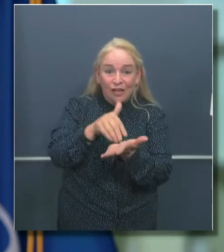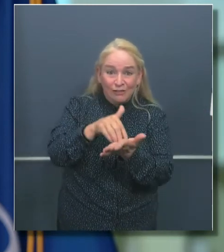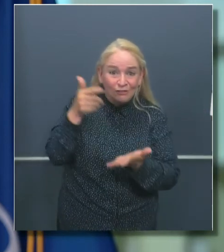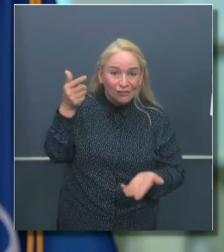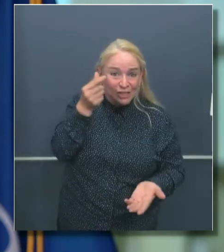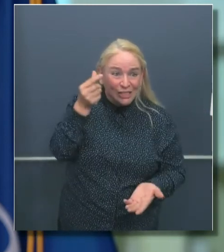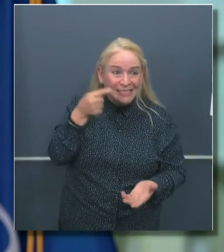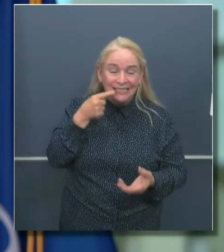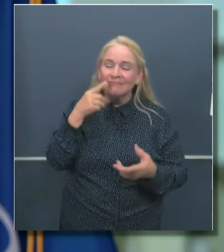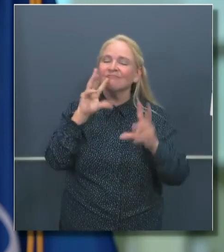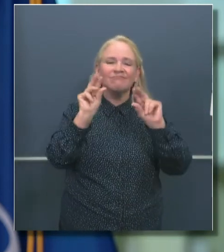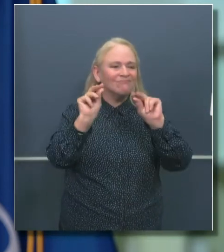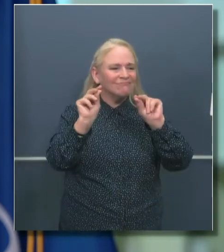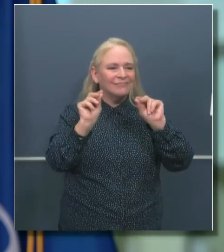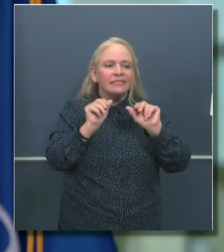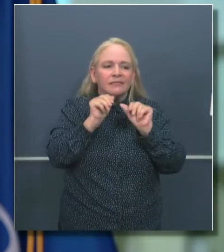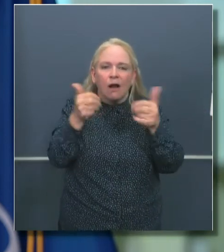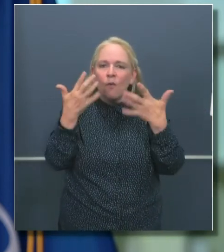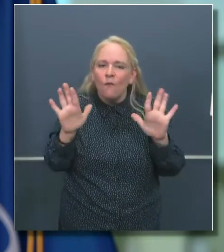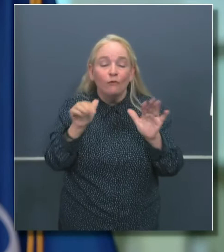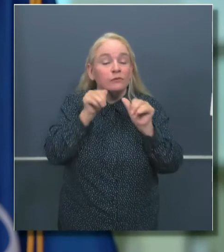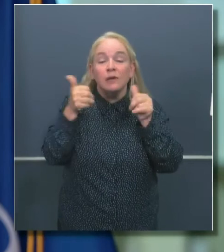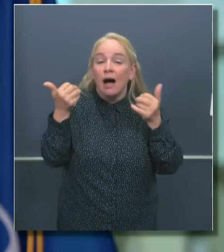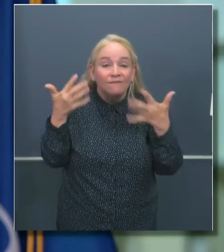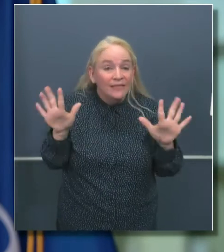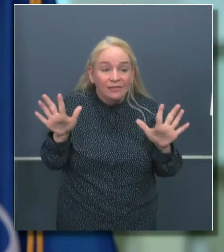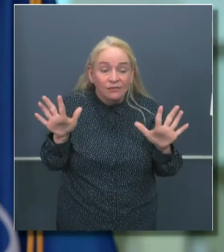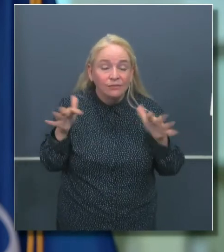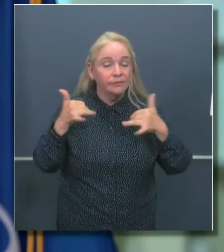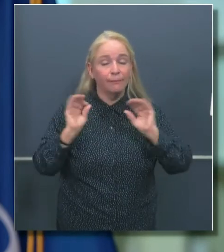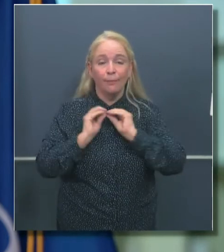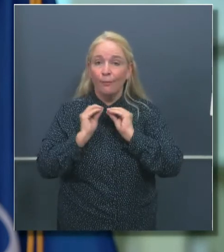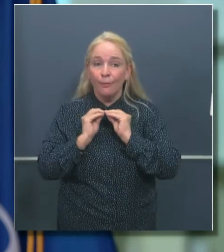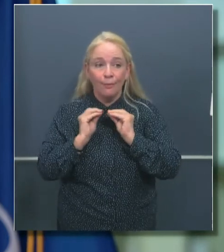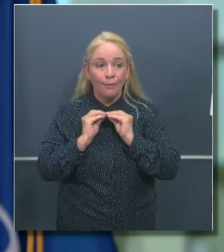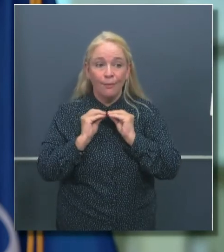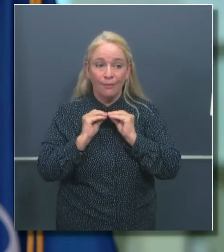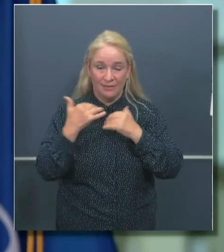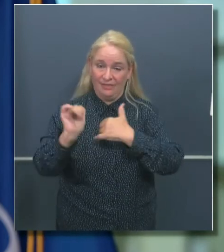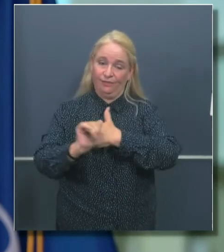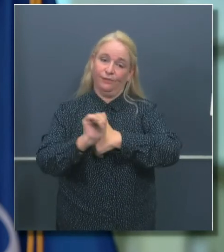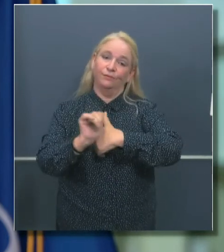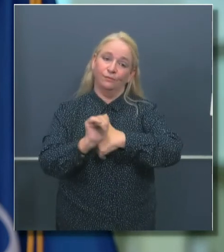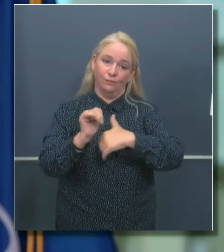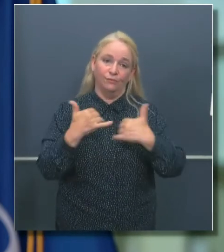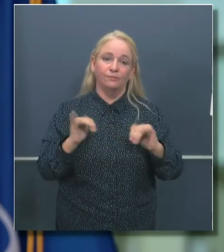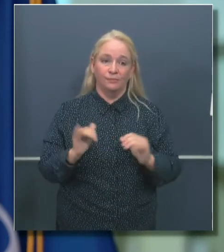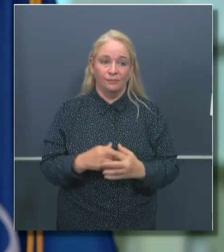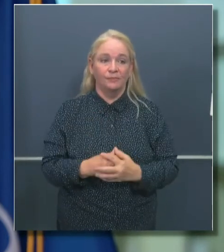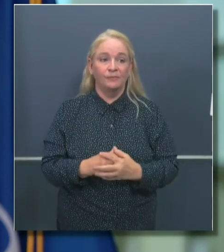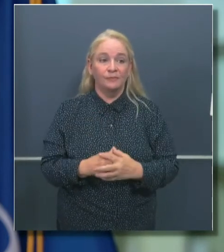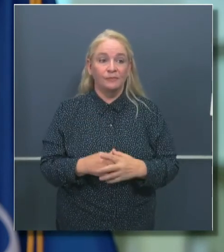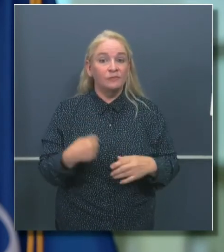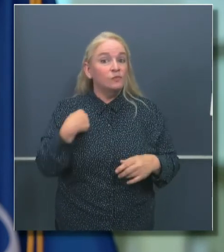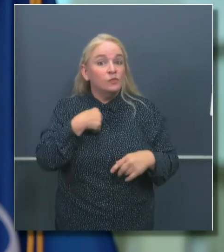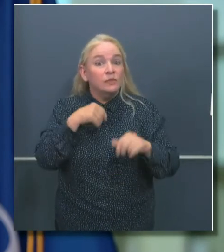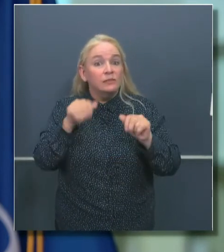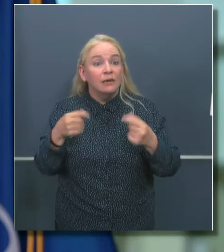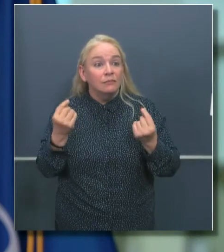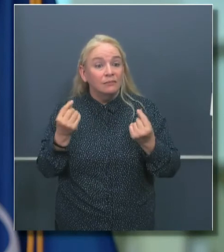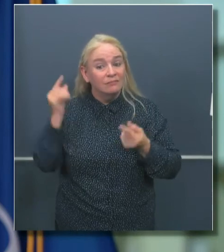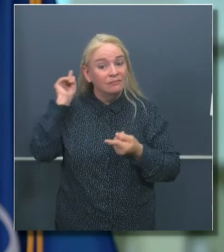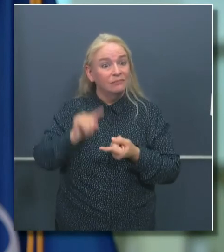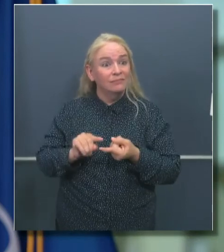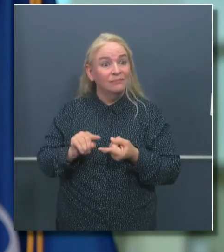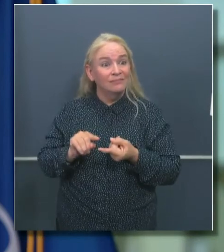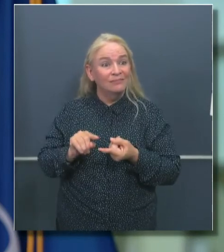game. By no stretch are we out of the woods, but we can influence. We can mitigate the